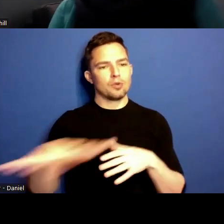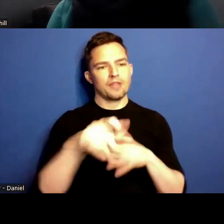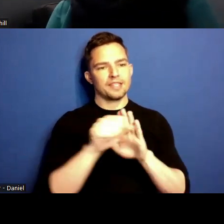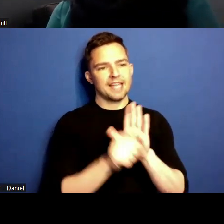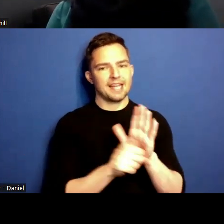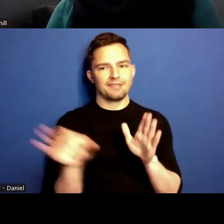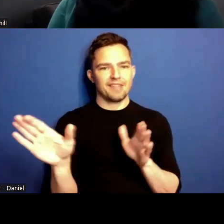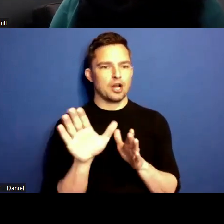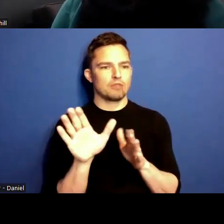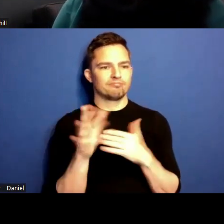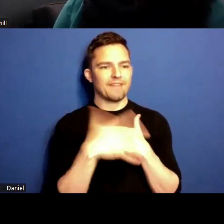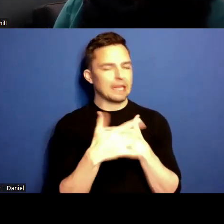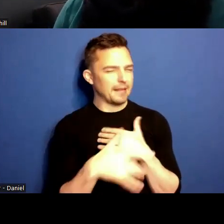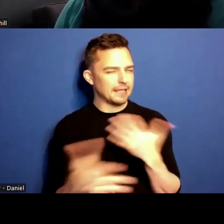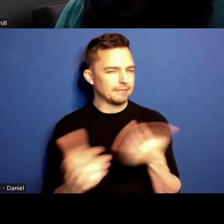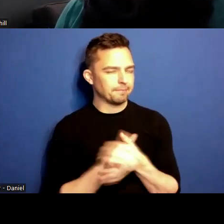availability.